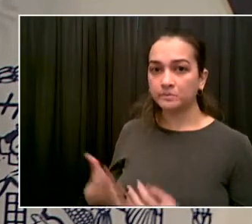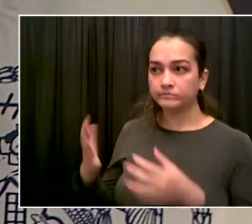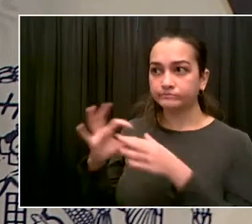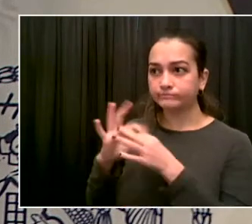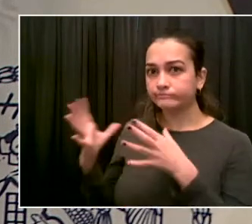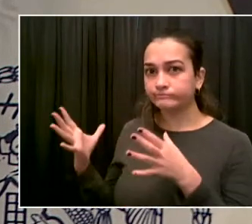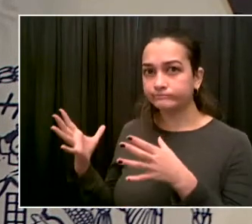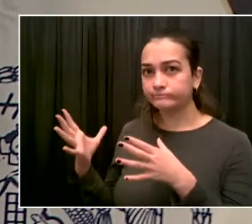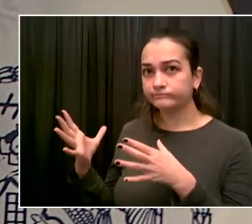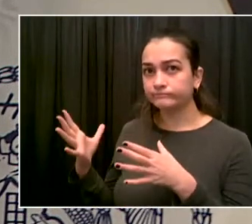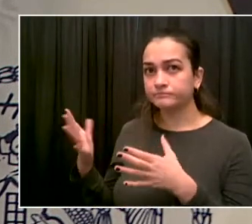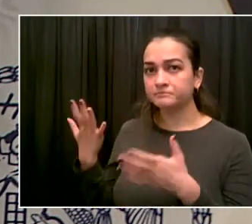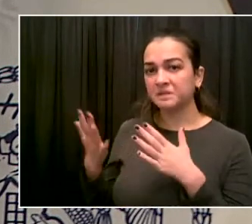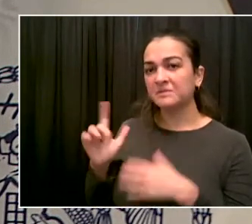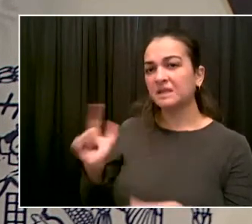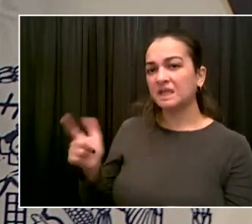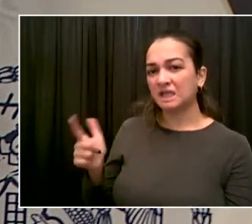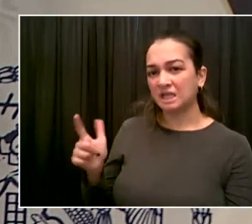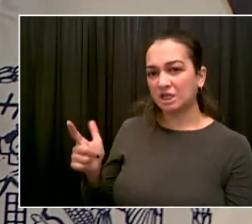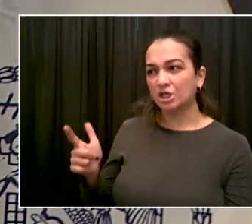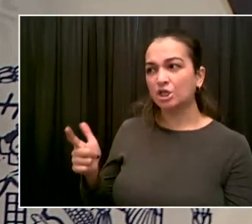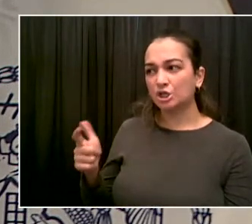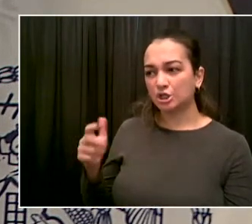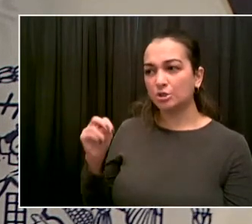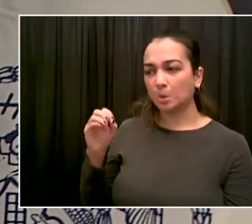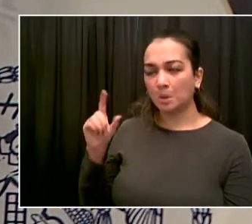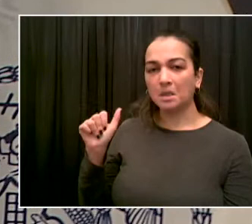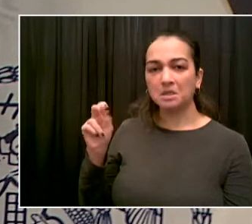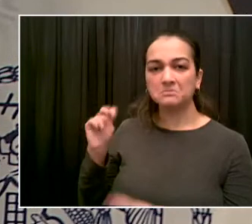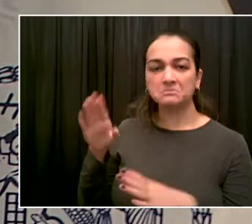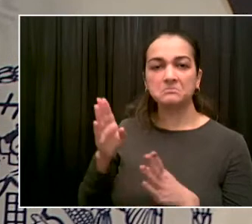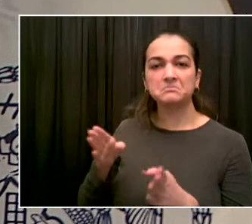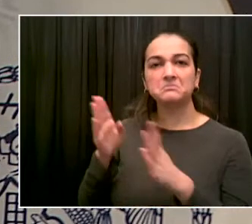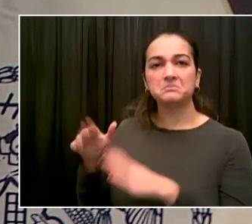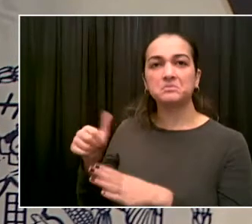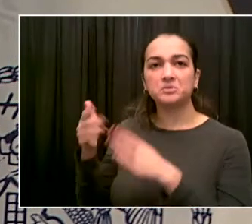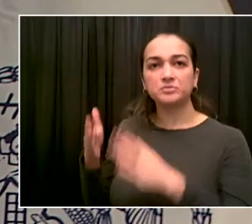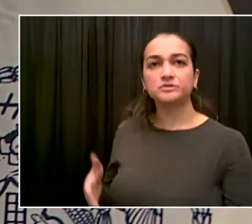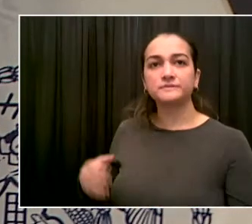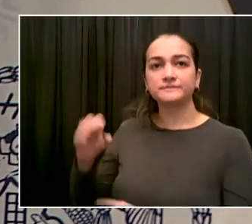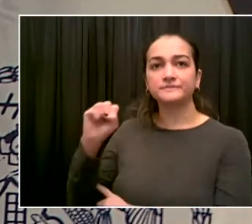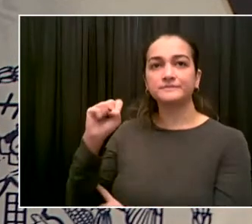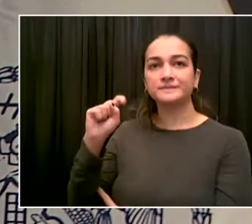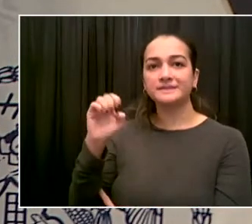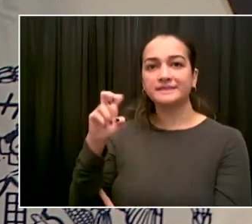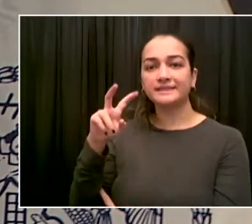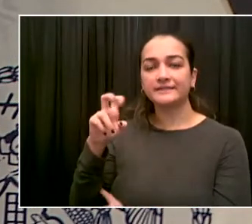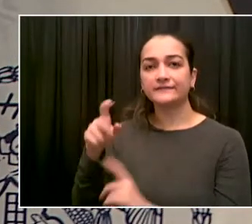him. We'll come back to Nolan. Next, we have Steve from WCBS